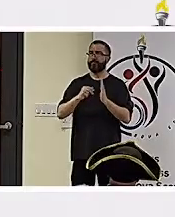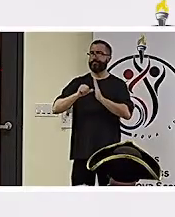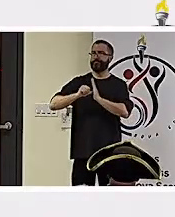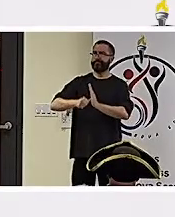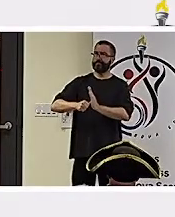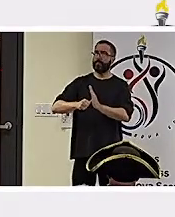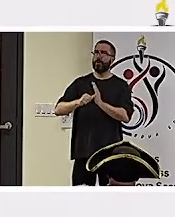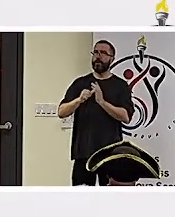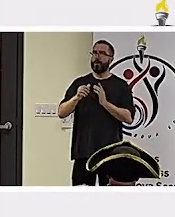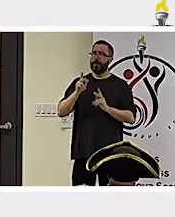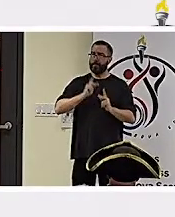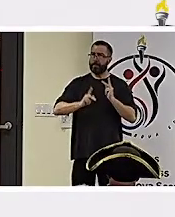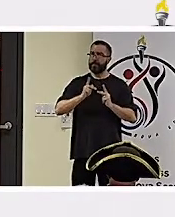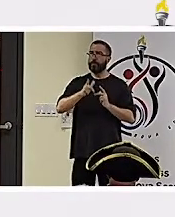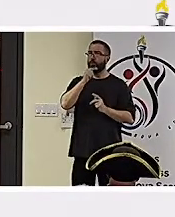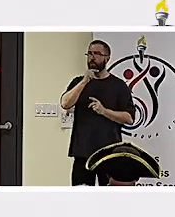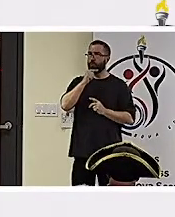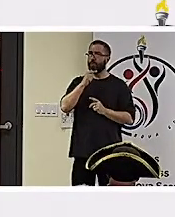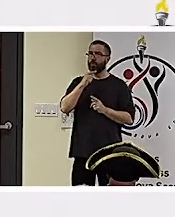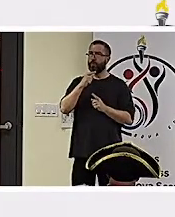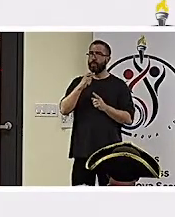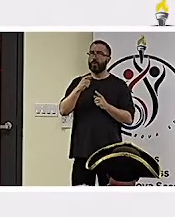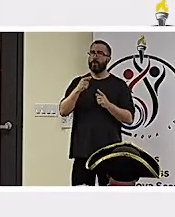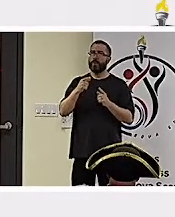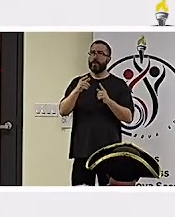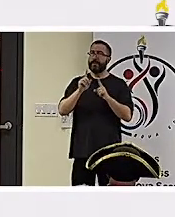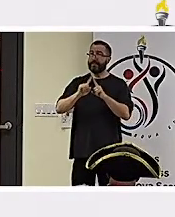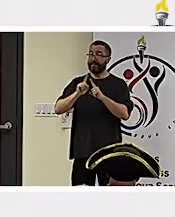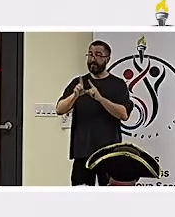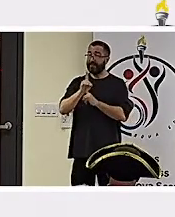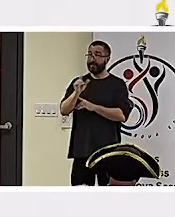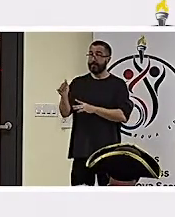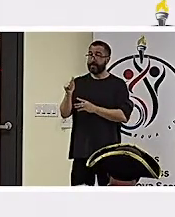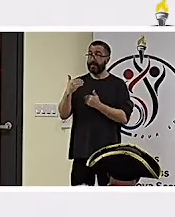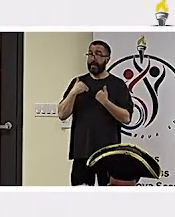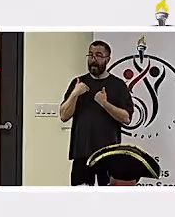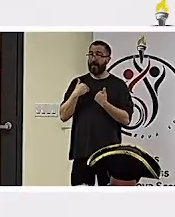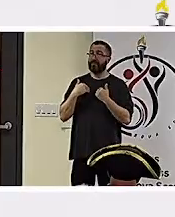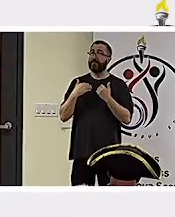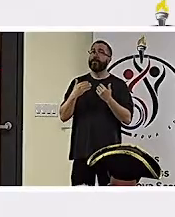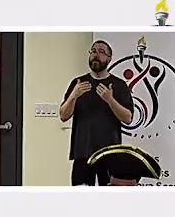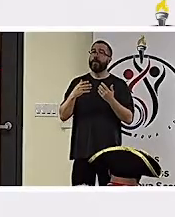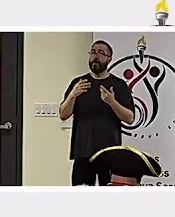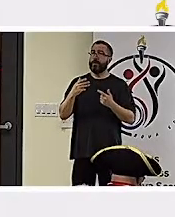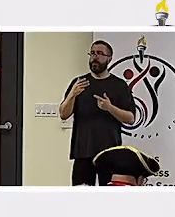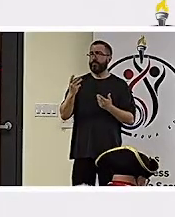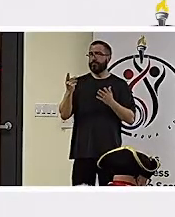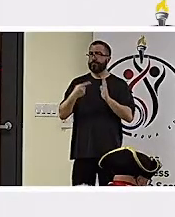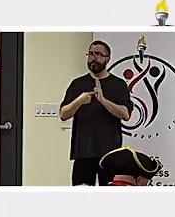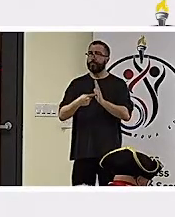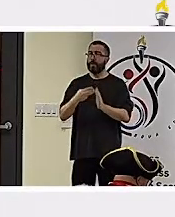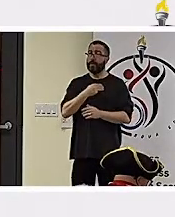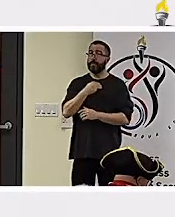of people with intersectional identities of disability, including members of the 2S